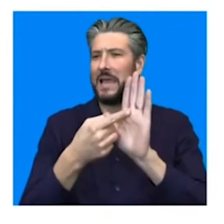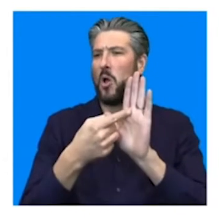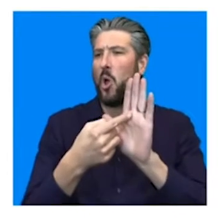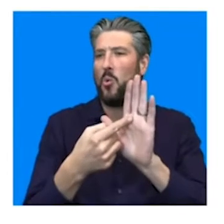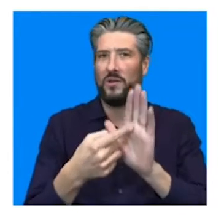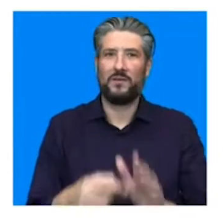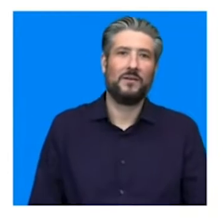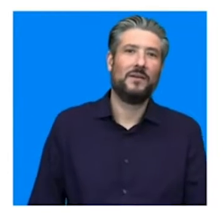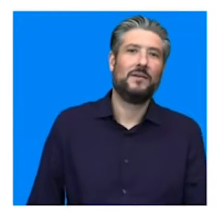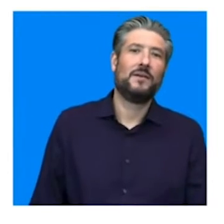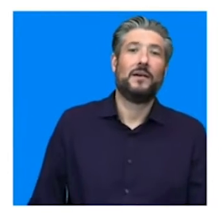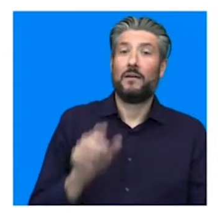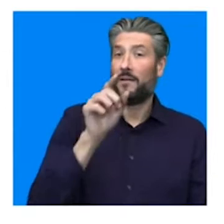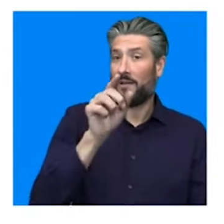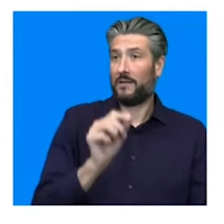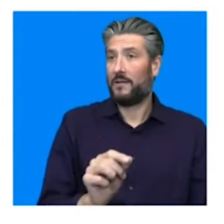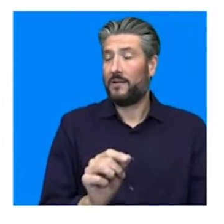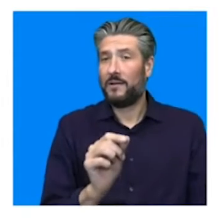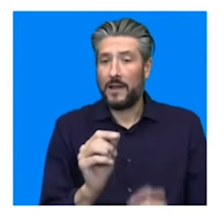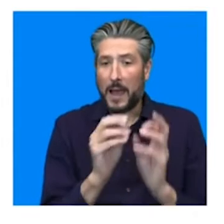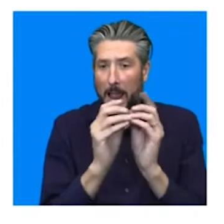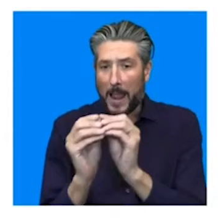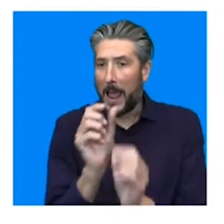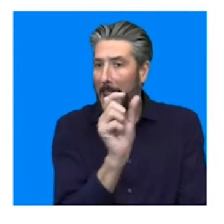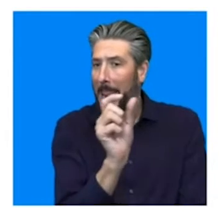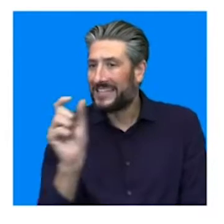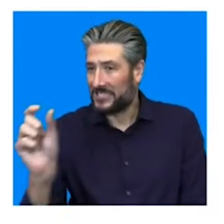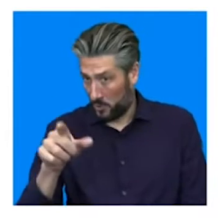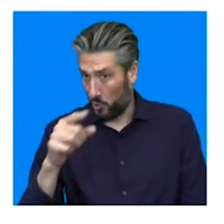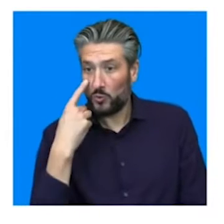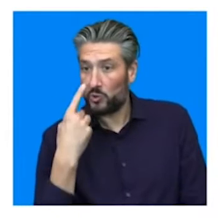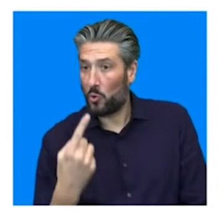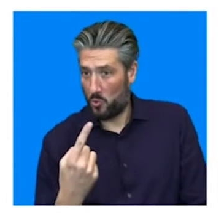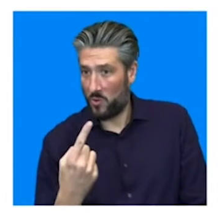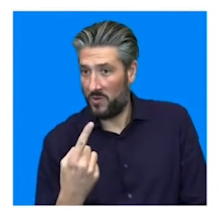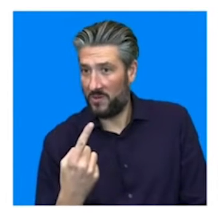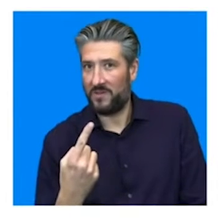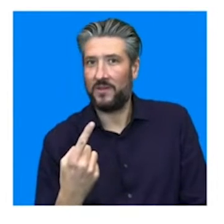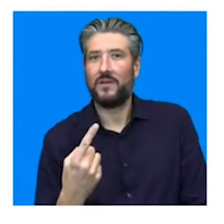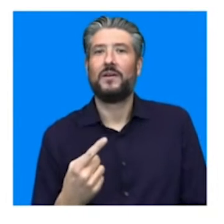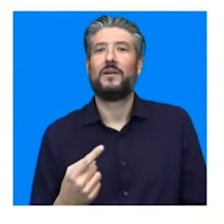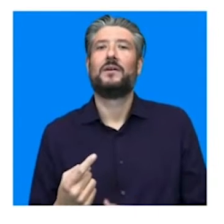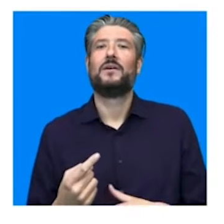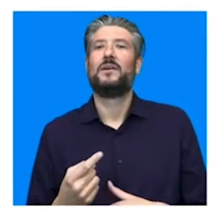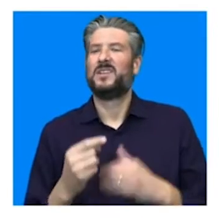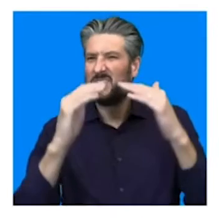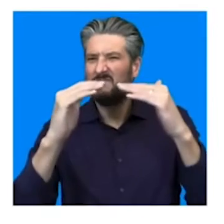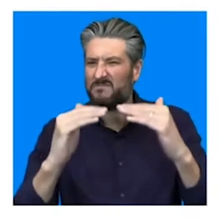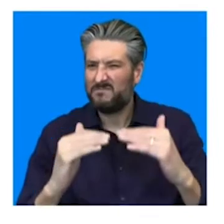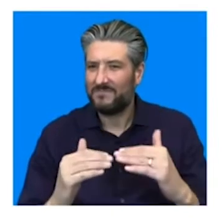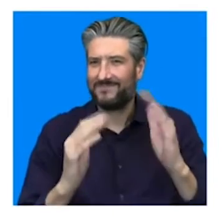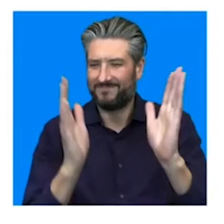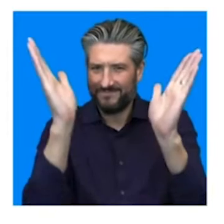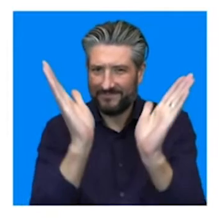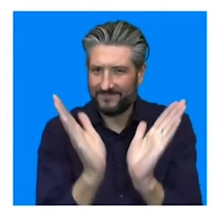letters at the size that you first saw them, and you can see which which row number you reckoned you could see. And